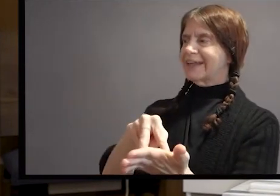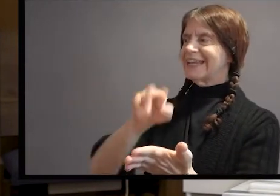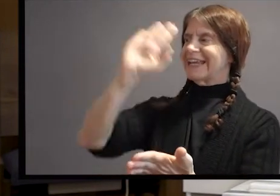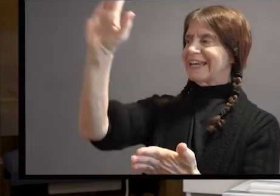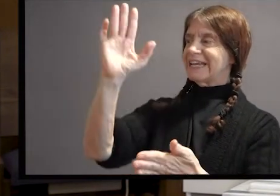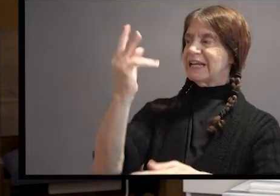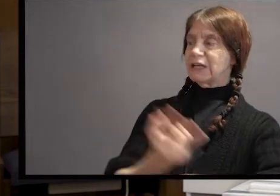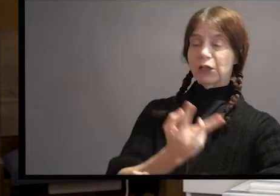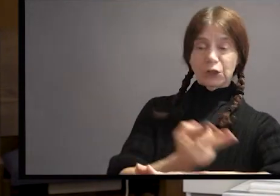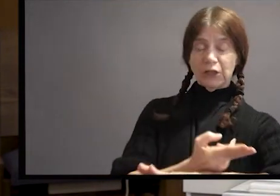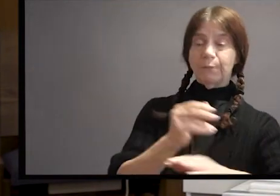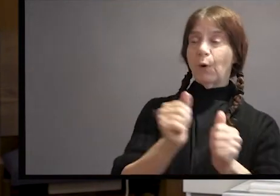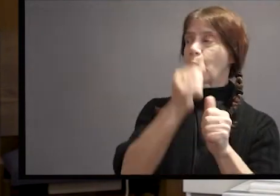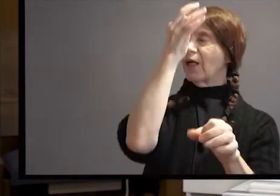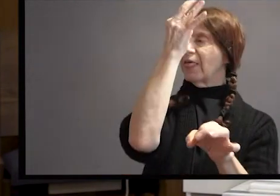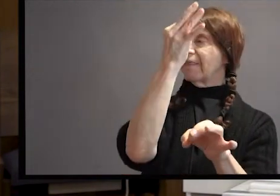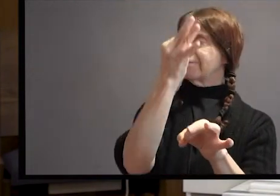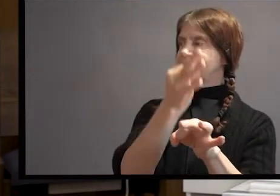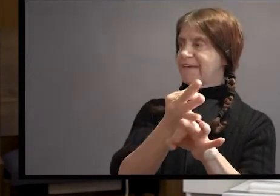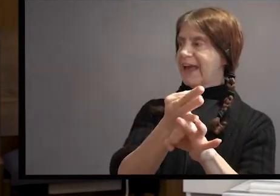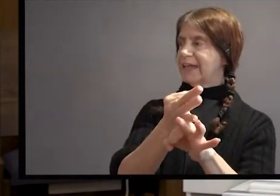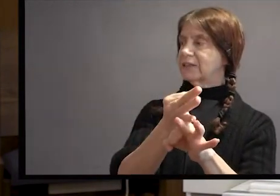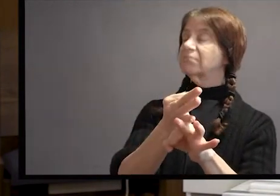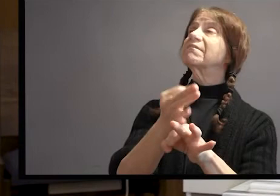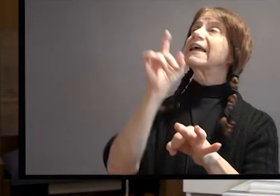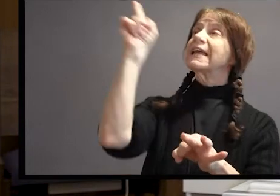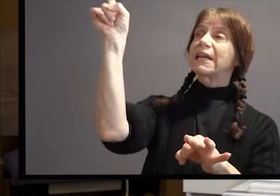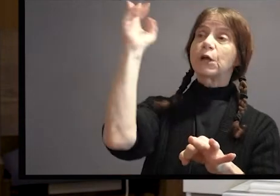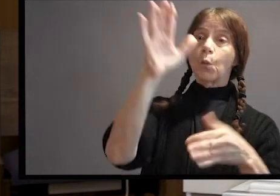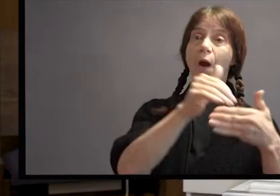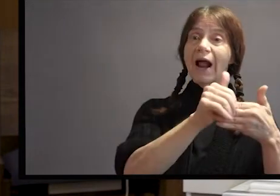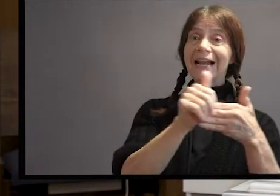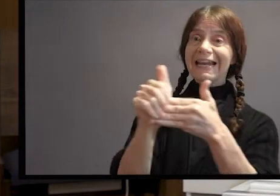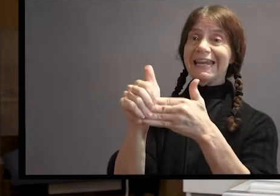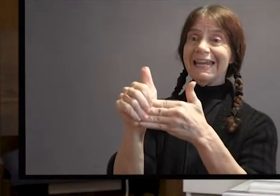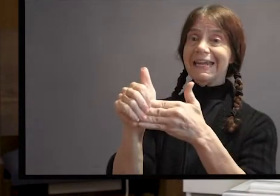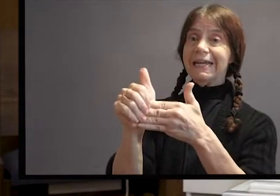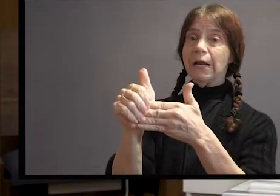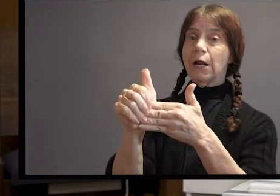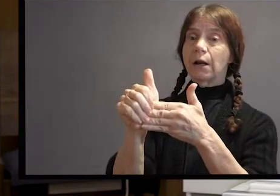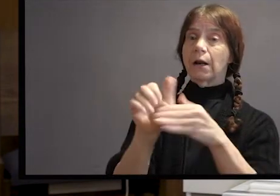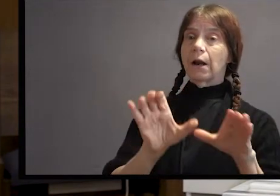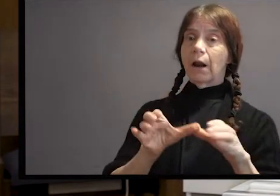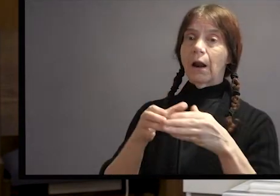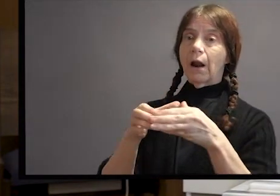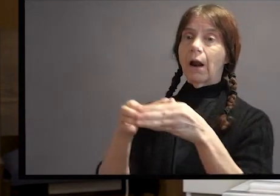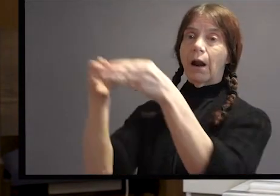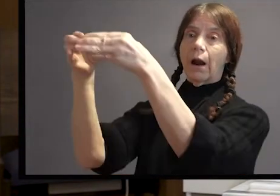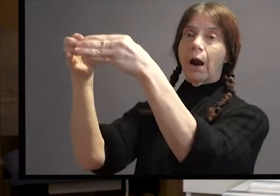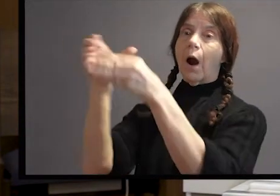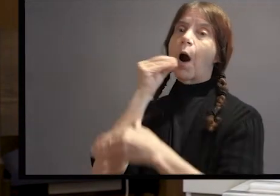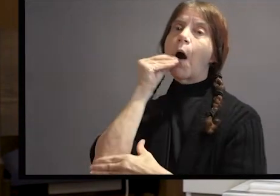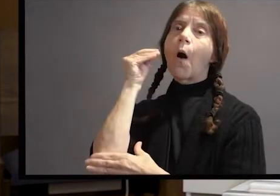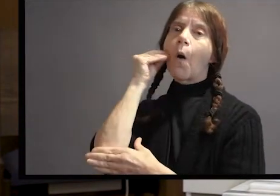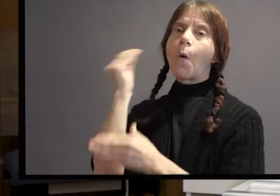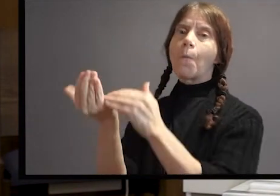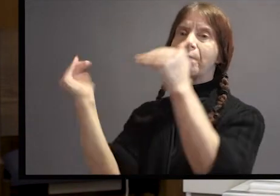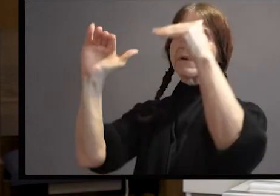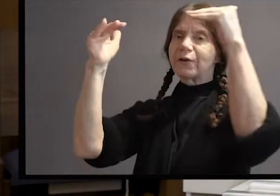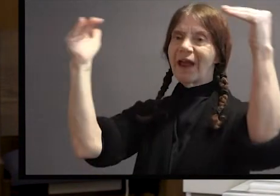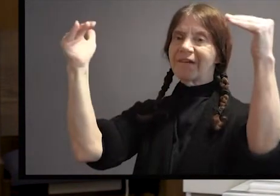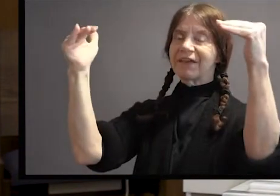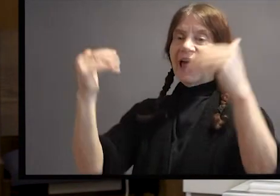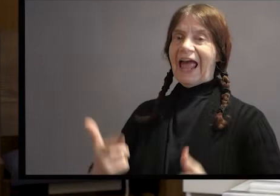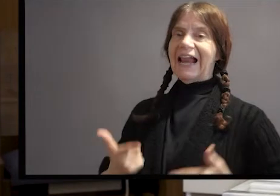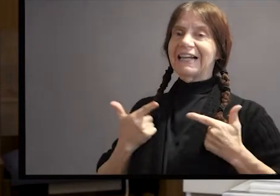have listened to his voice and followed him in faith, and he will lead them to heaven, where they shall dwell